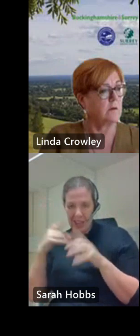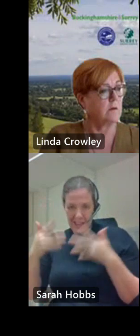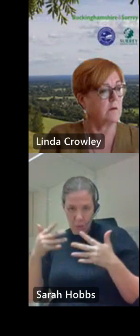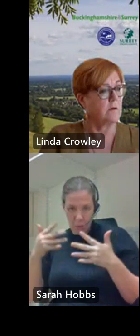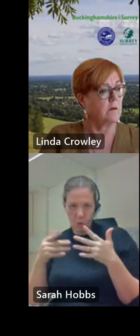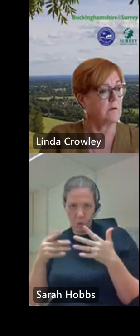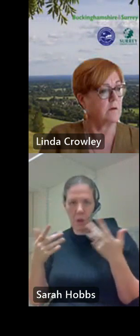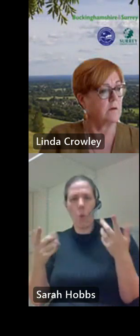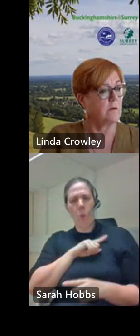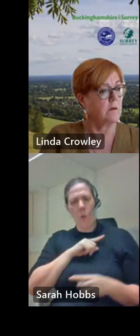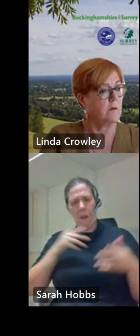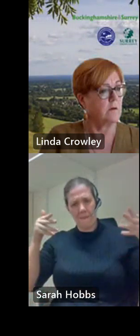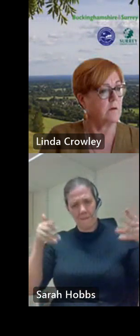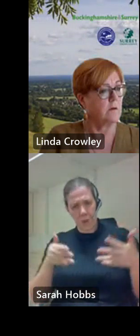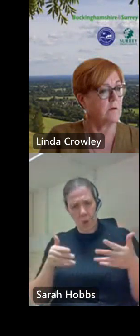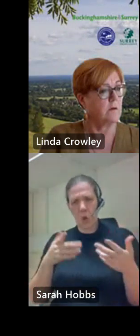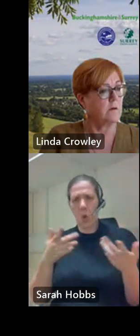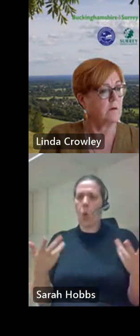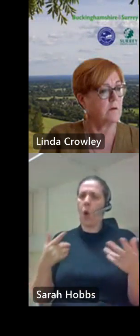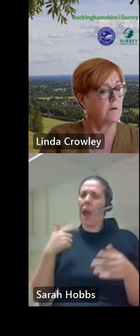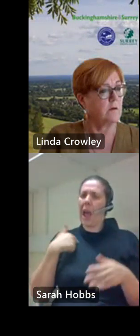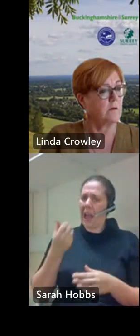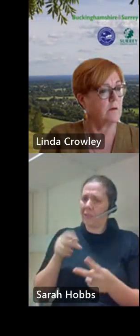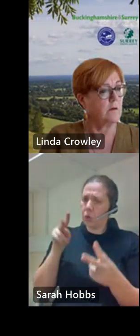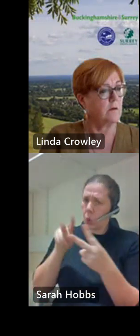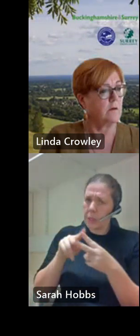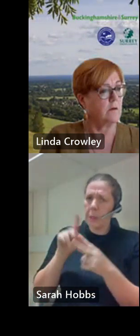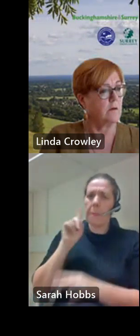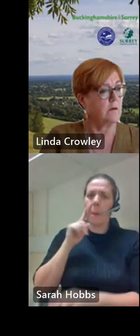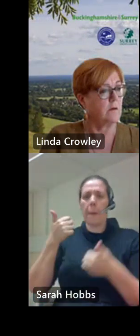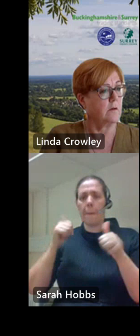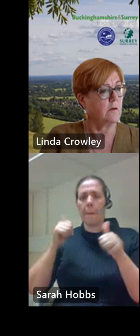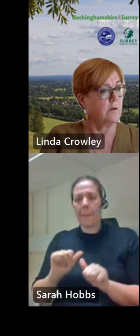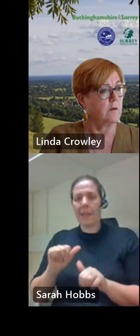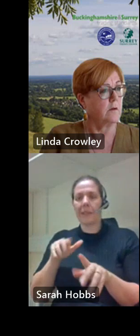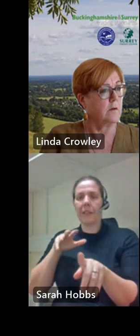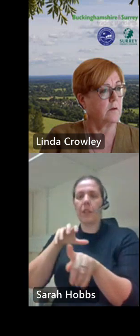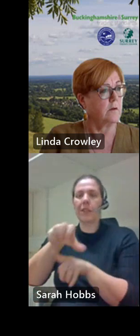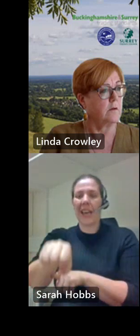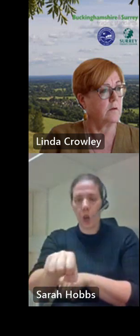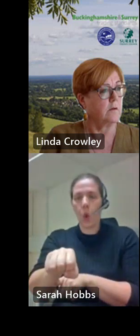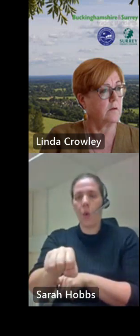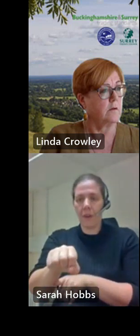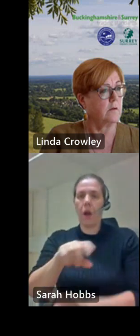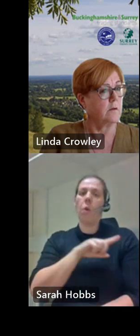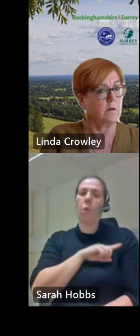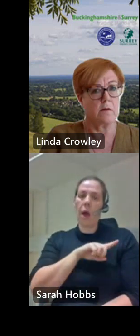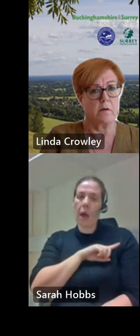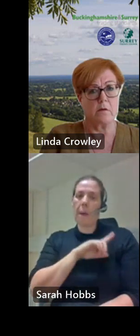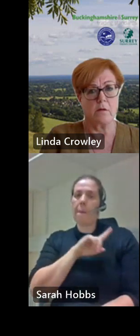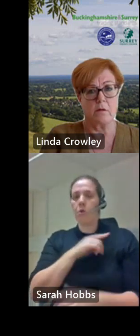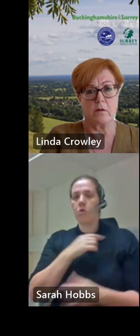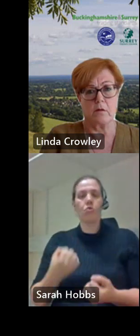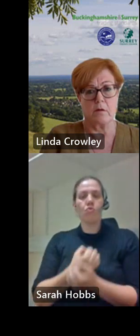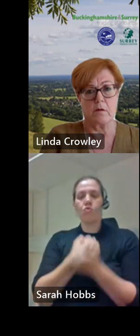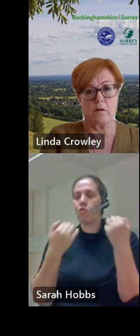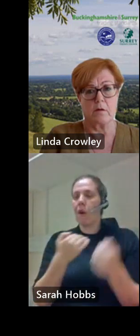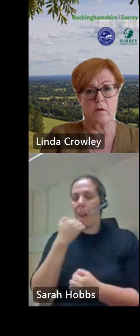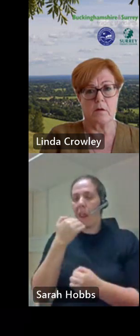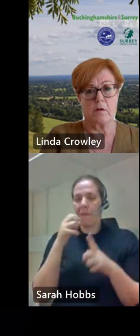I have to contact or I deal with victims whose accounts have been taken over, primarily because they didn't have a strong unique